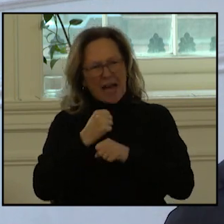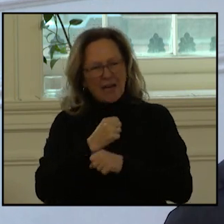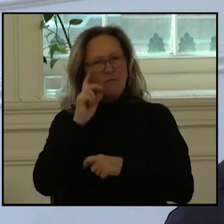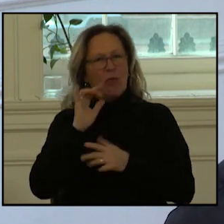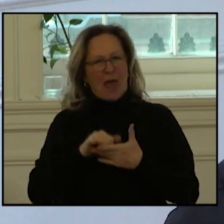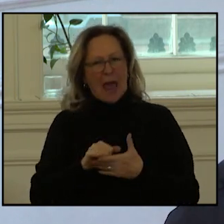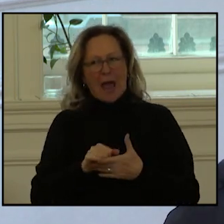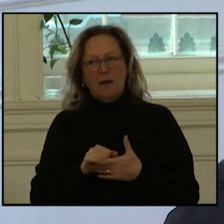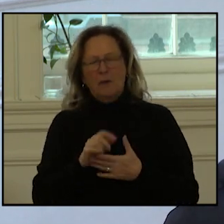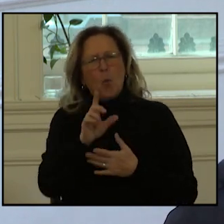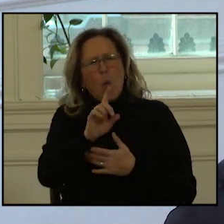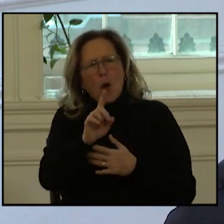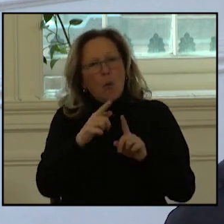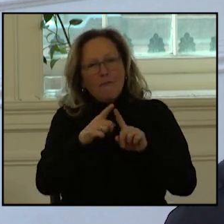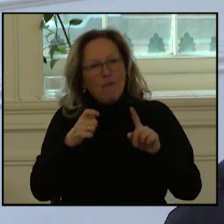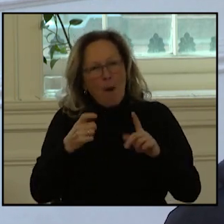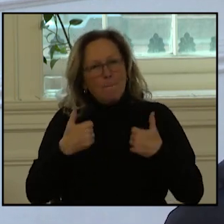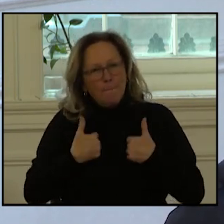And